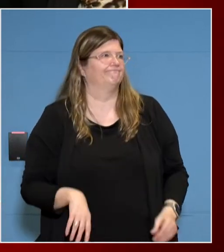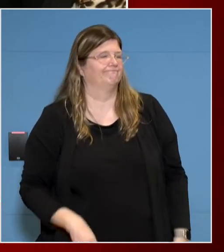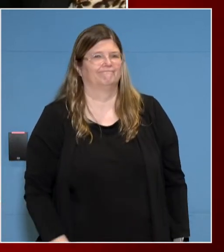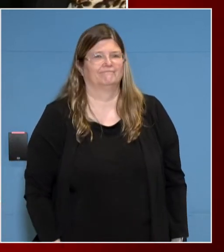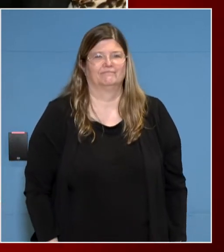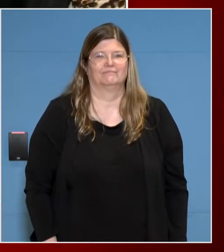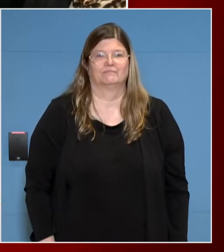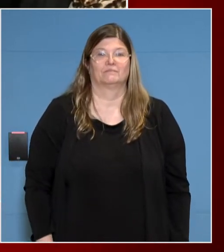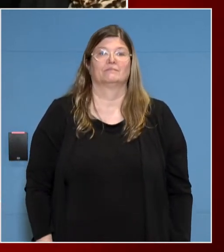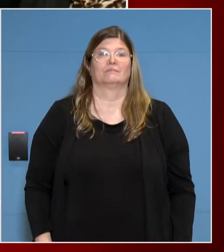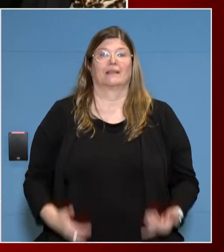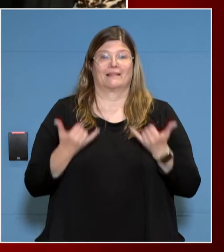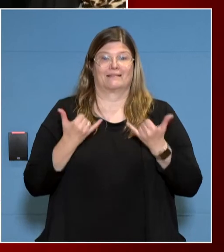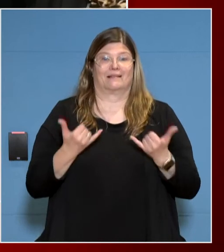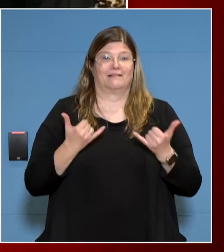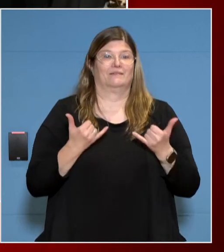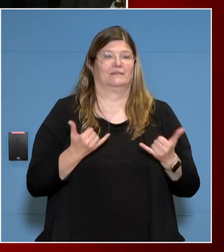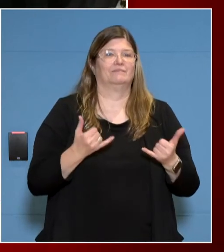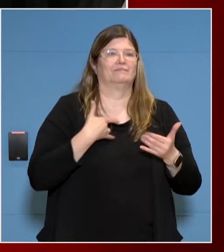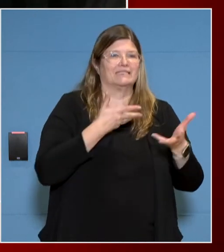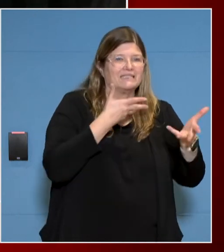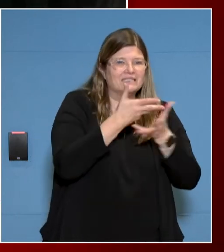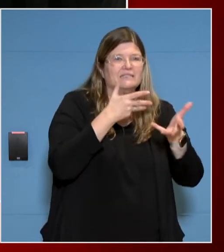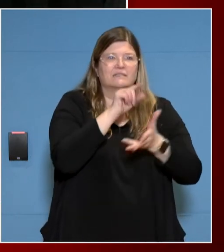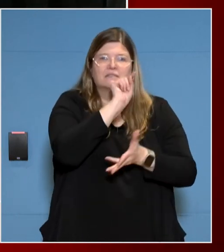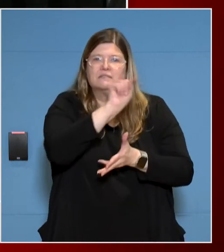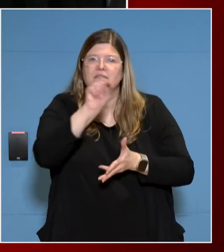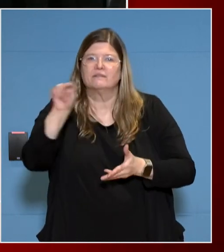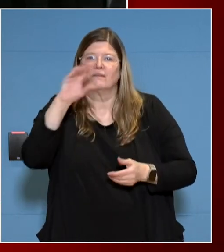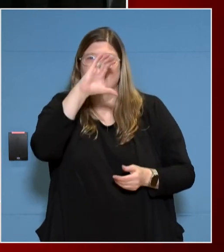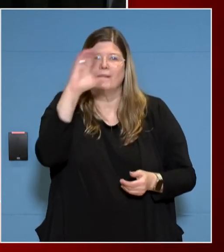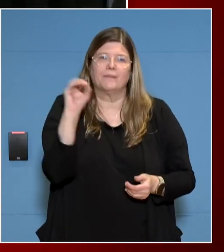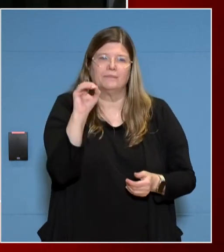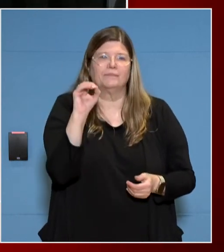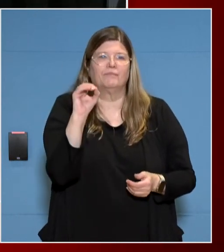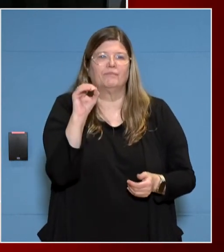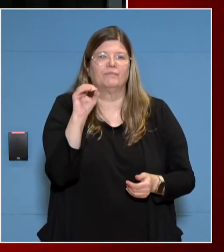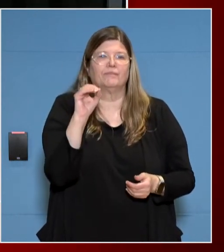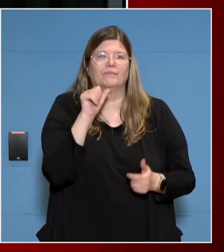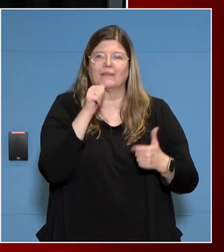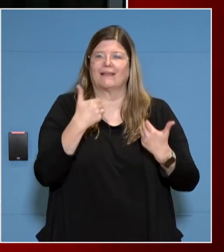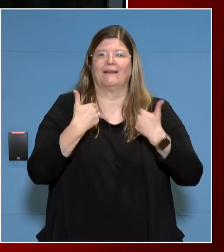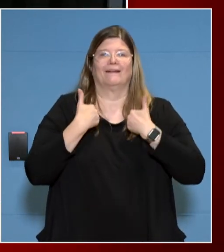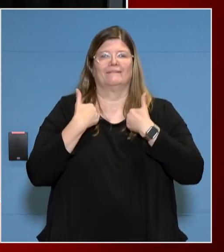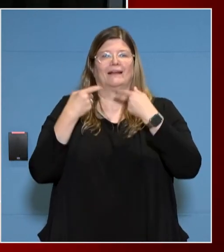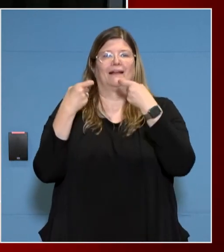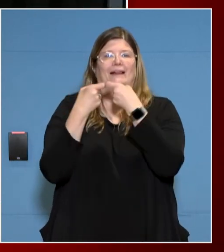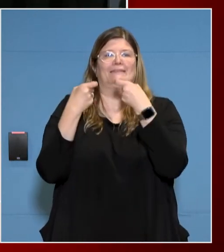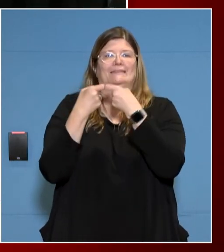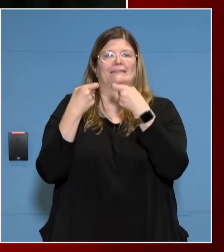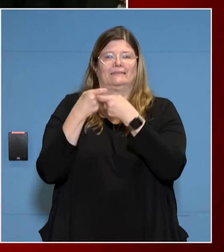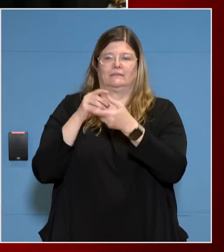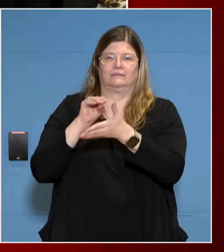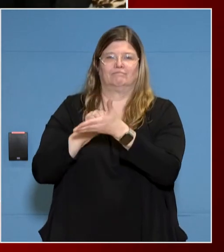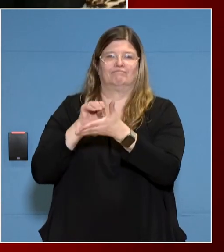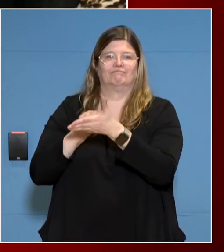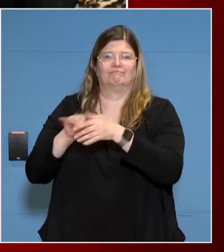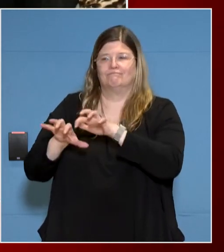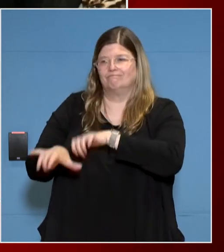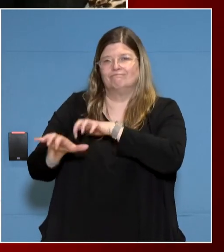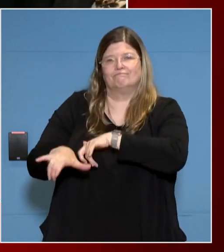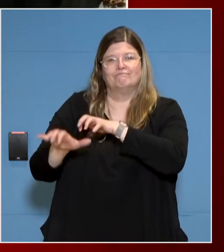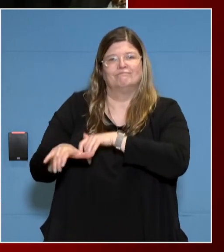vaccine providers who don't typically have electronic health records to when individuals come in for the second dose to